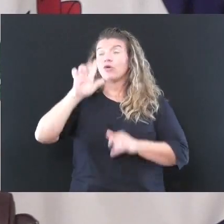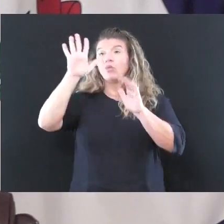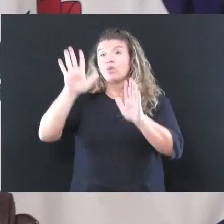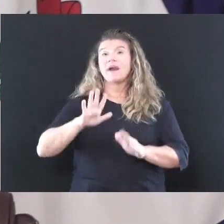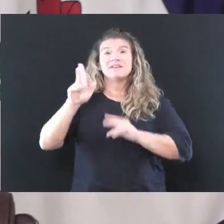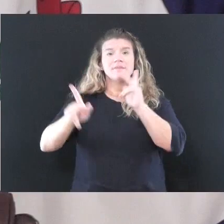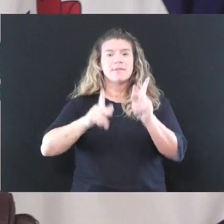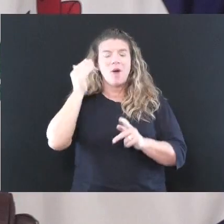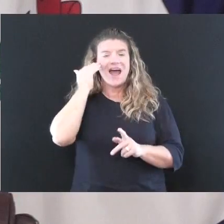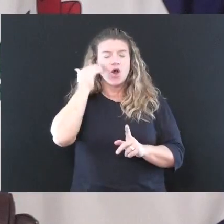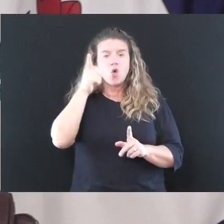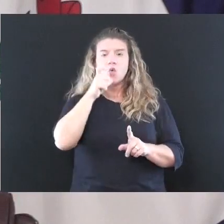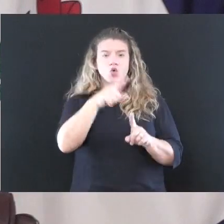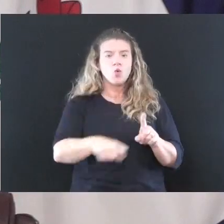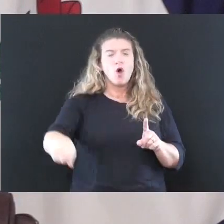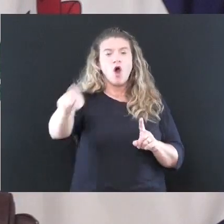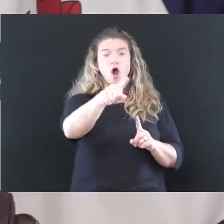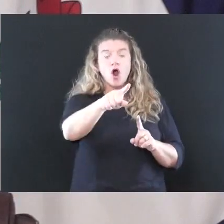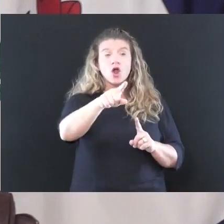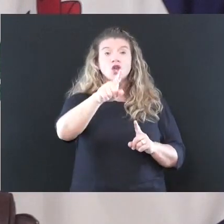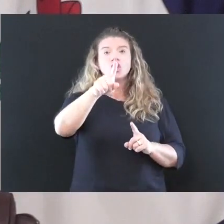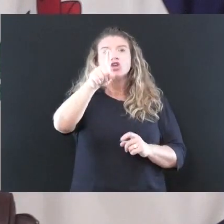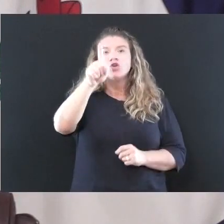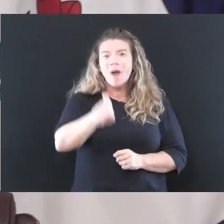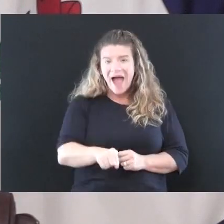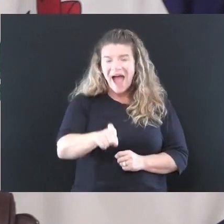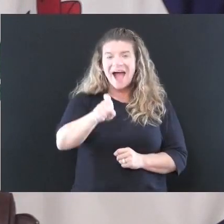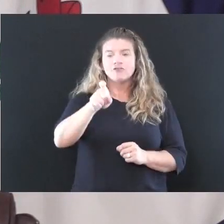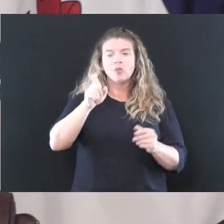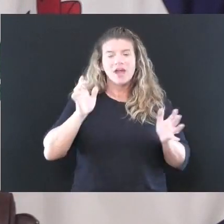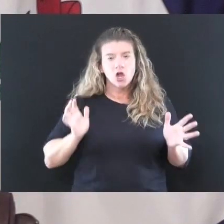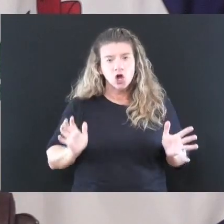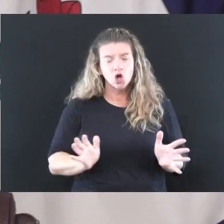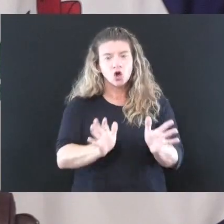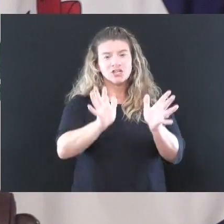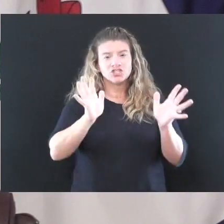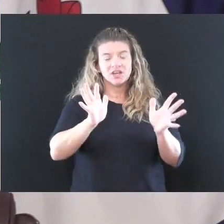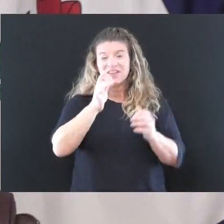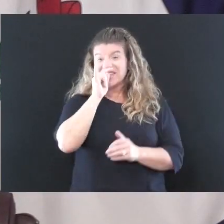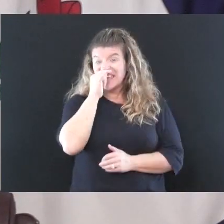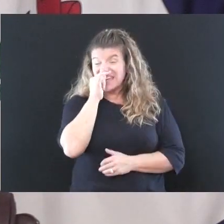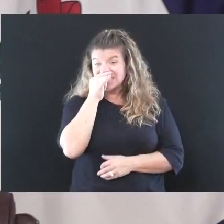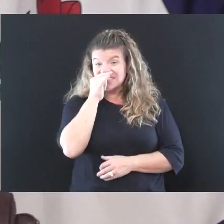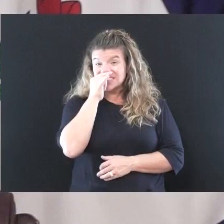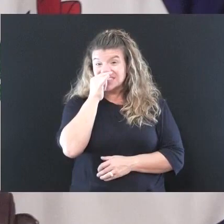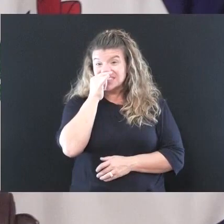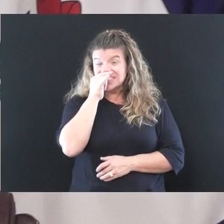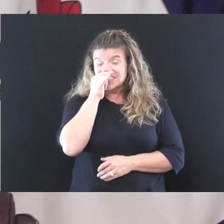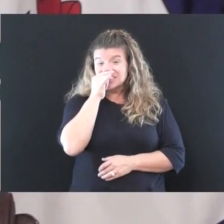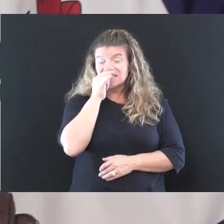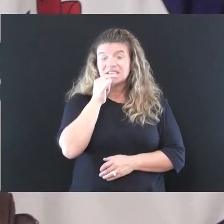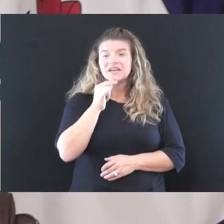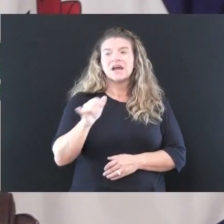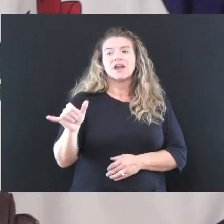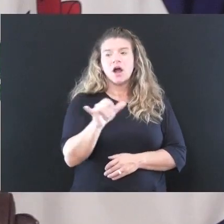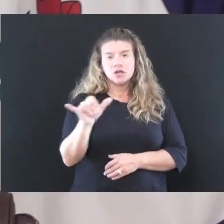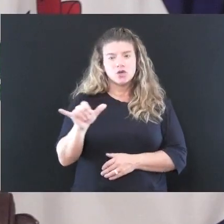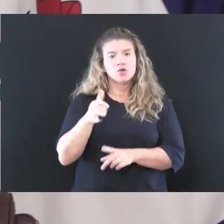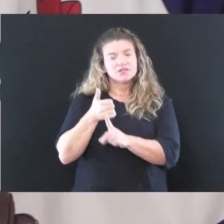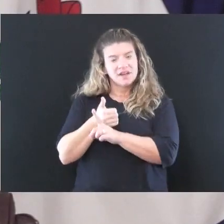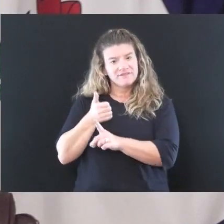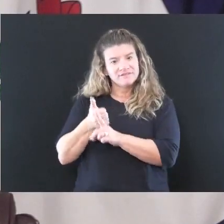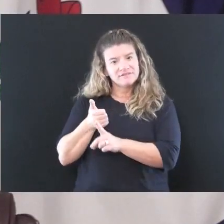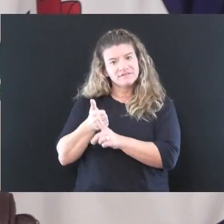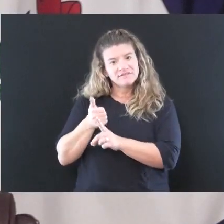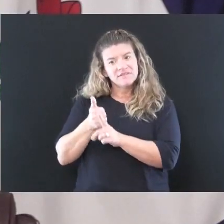I know you are on this planet, you have got to encourage the kids as well as yourself, and